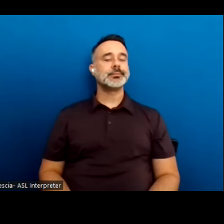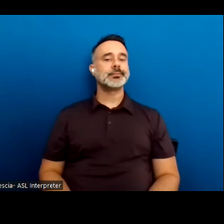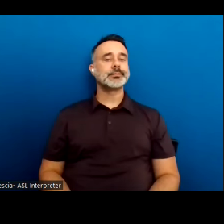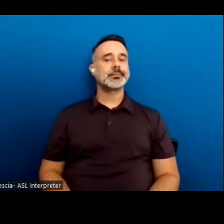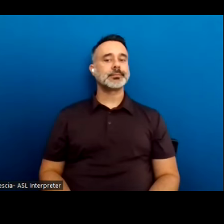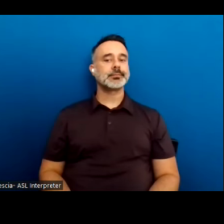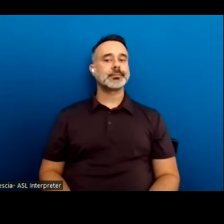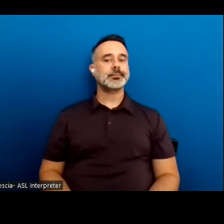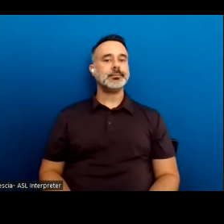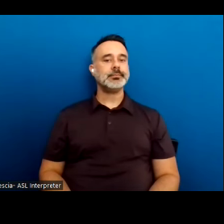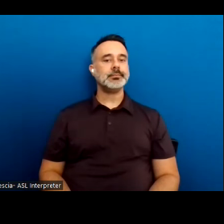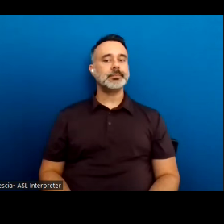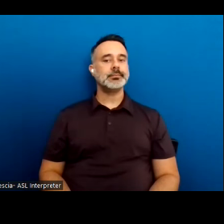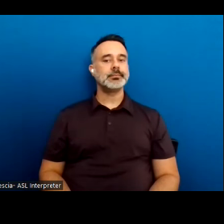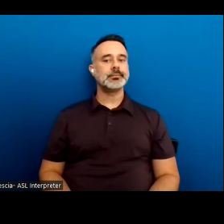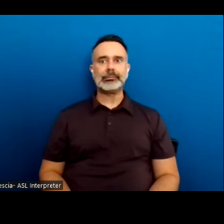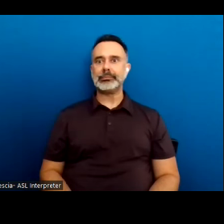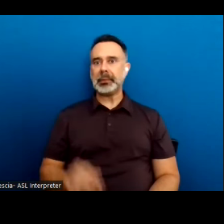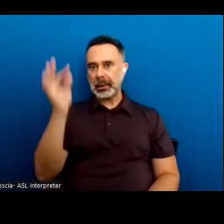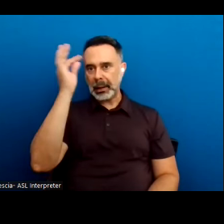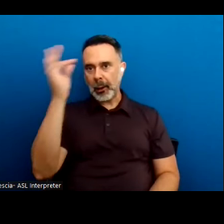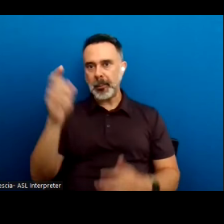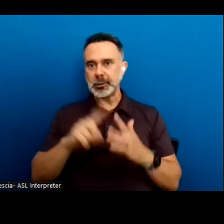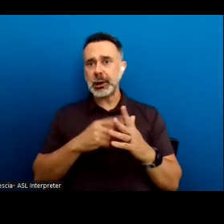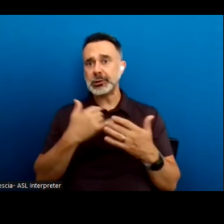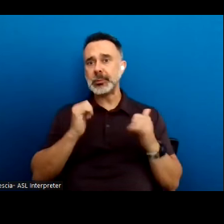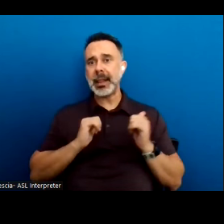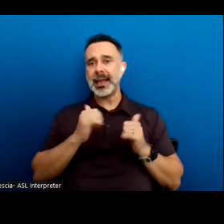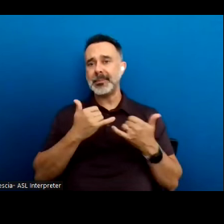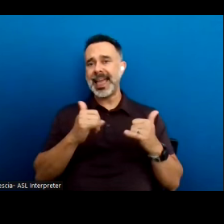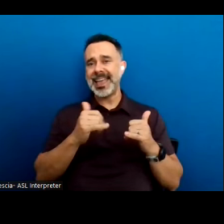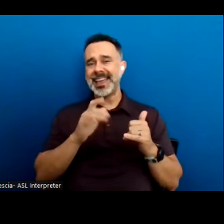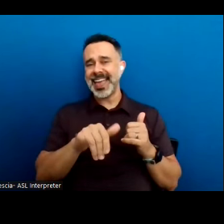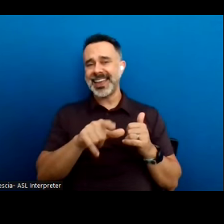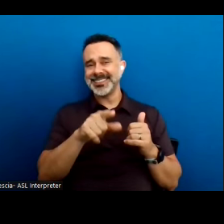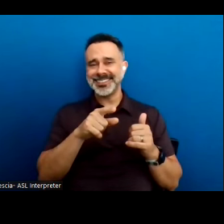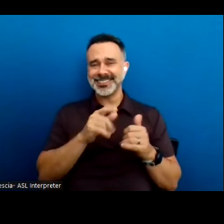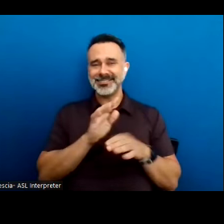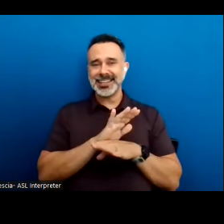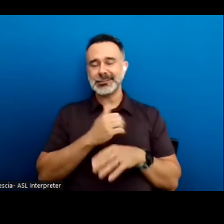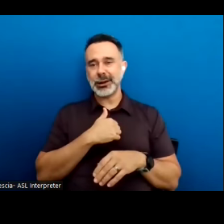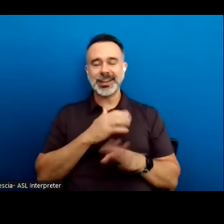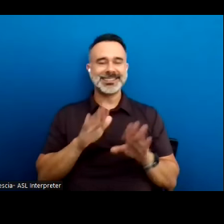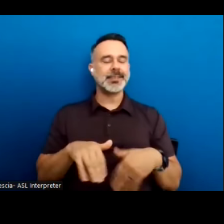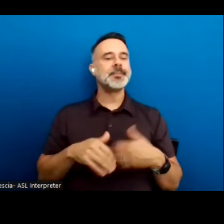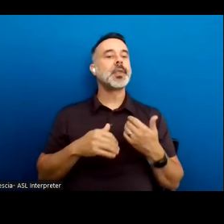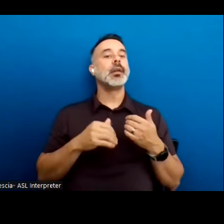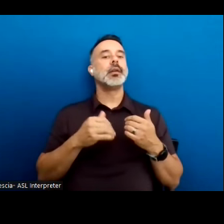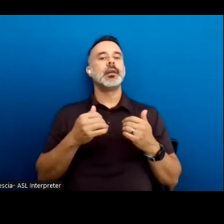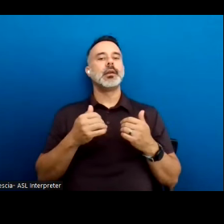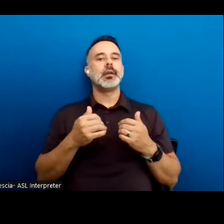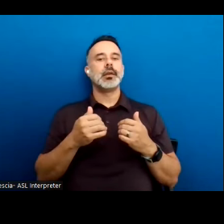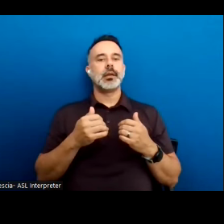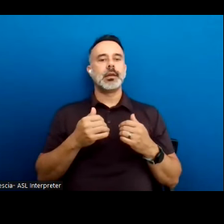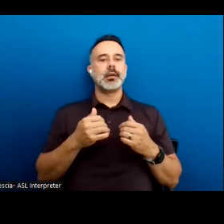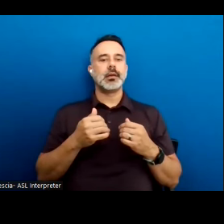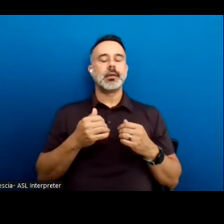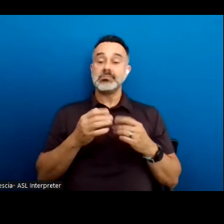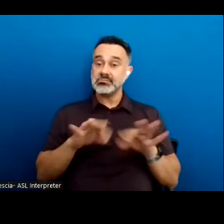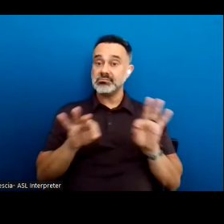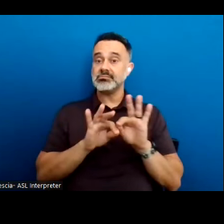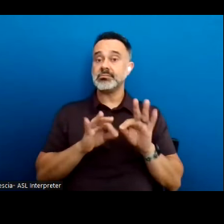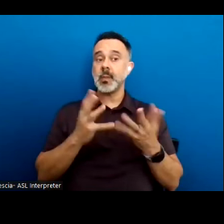Oh, it almost played for you, so sorry about that. One of the things that we wanted to make sure that we